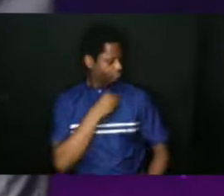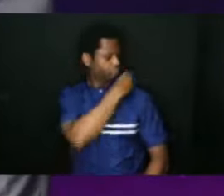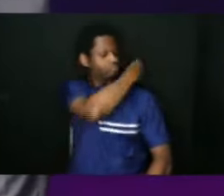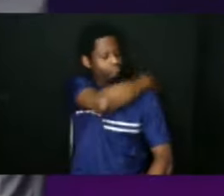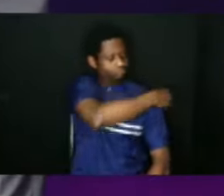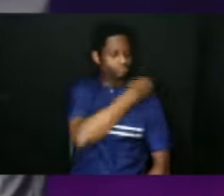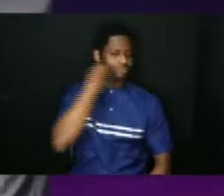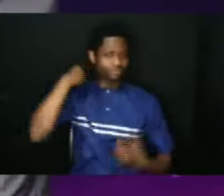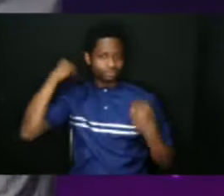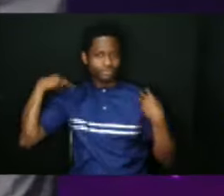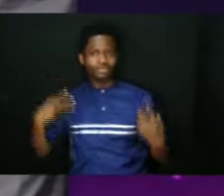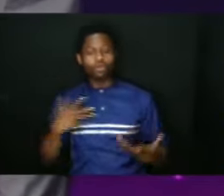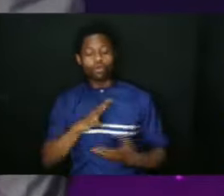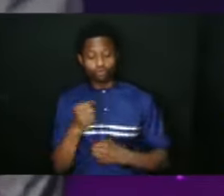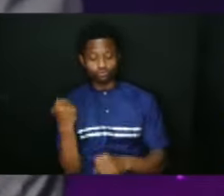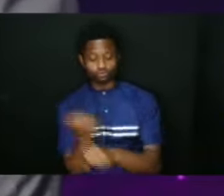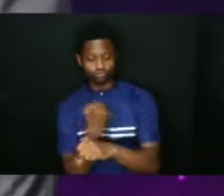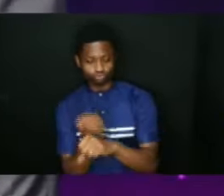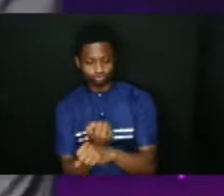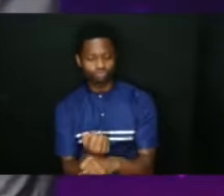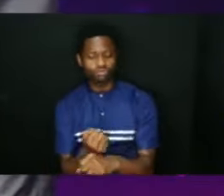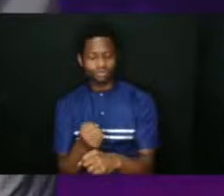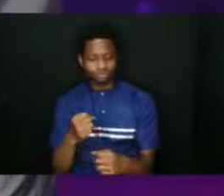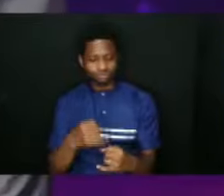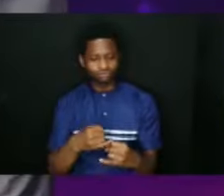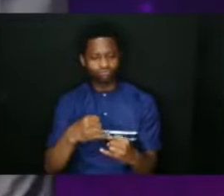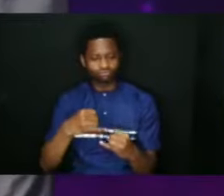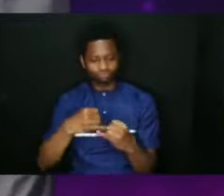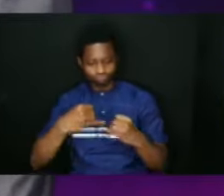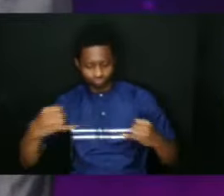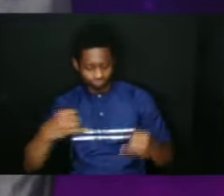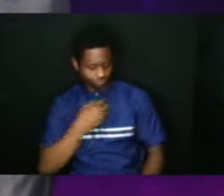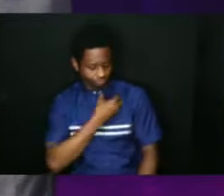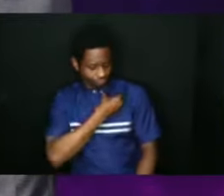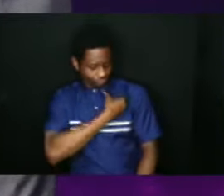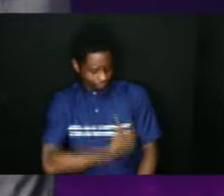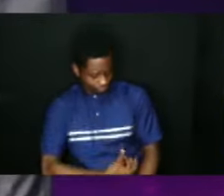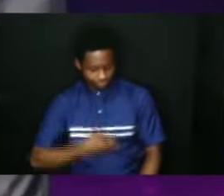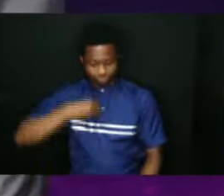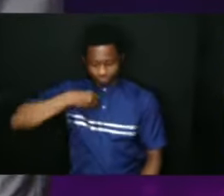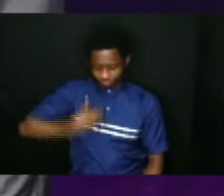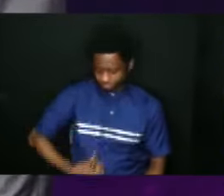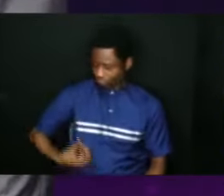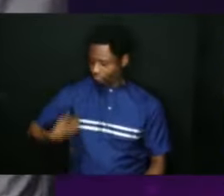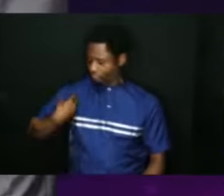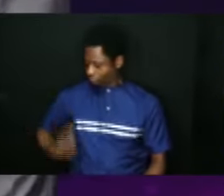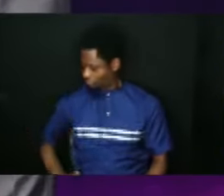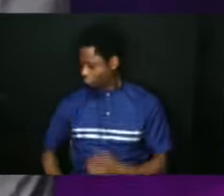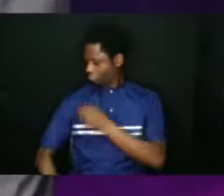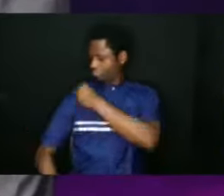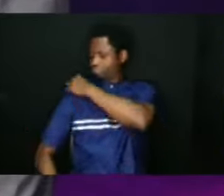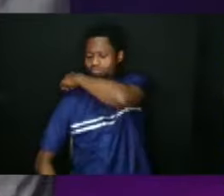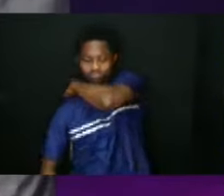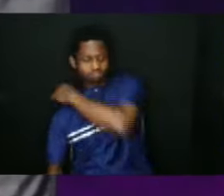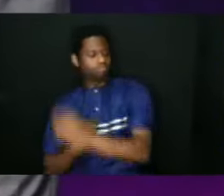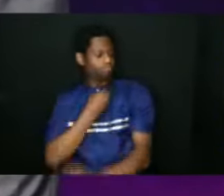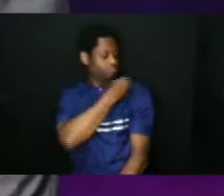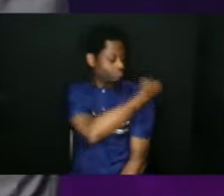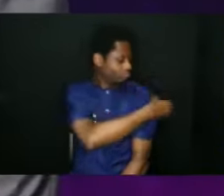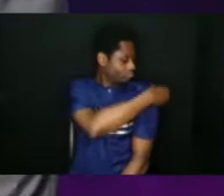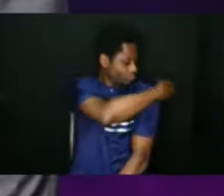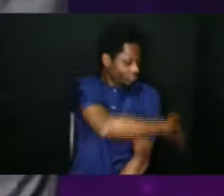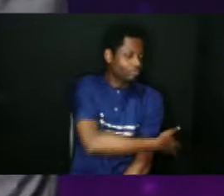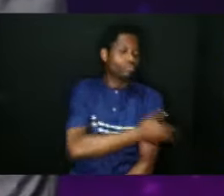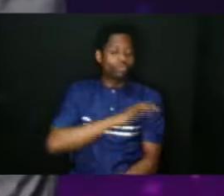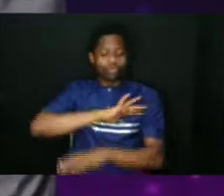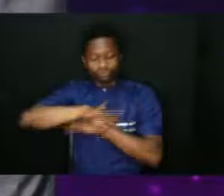so anonymity. The precious stones were to be virtues in the hearts of the priest, and then on the shoulders they